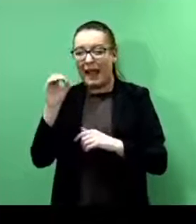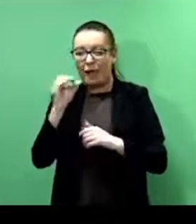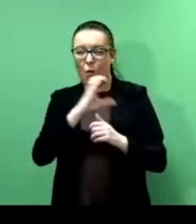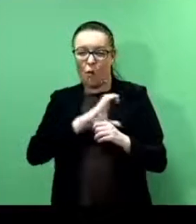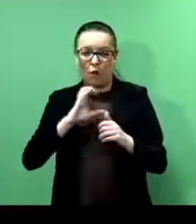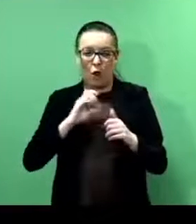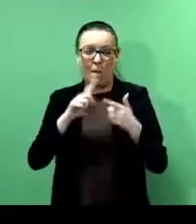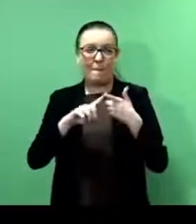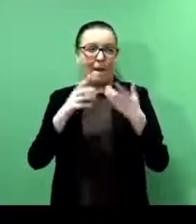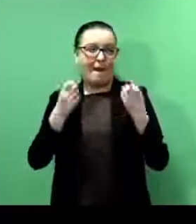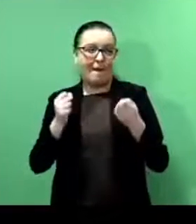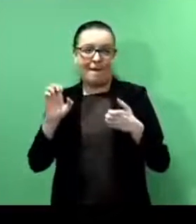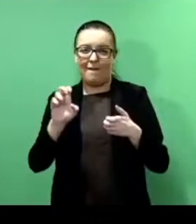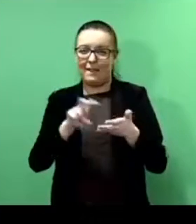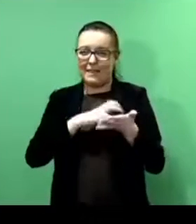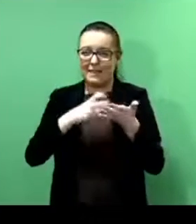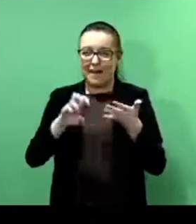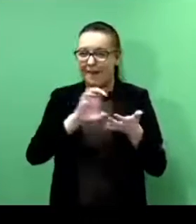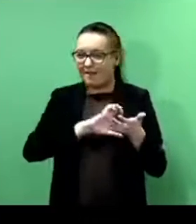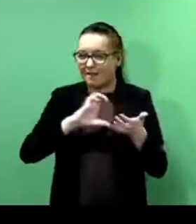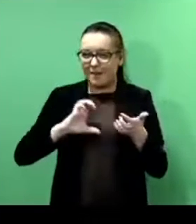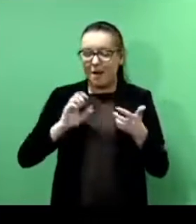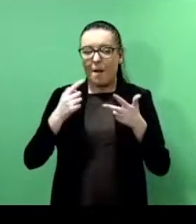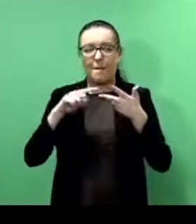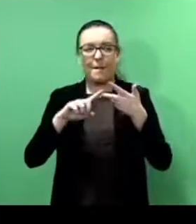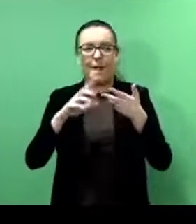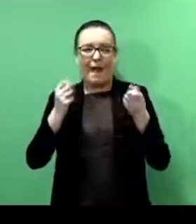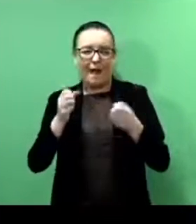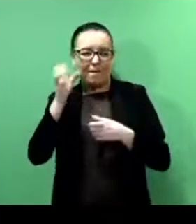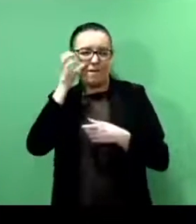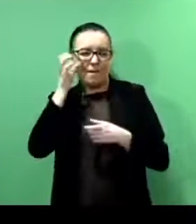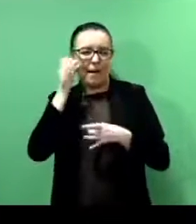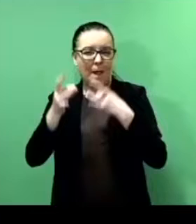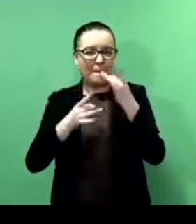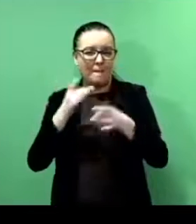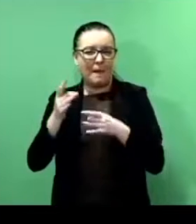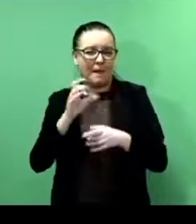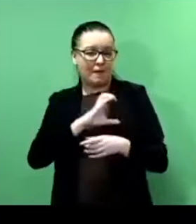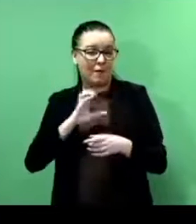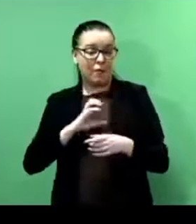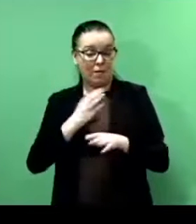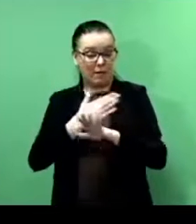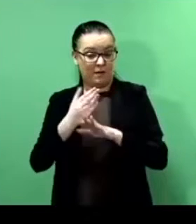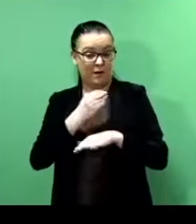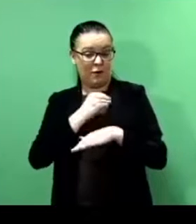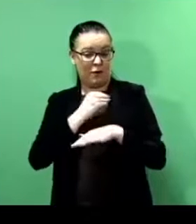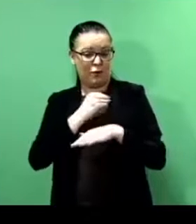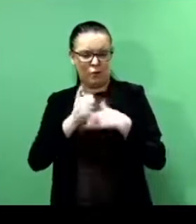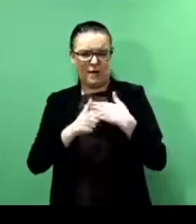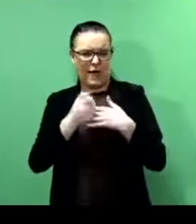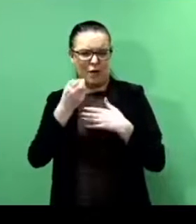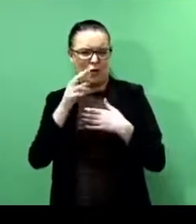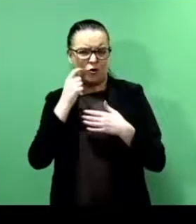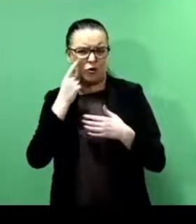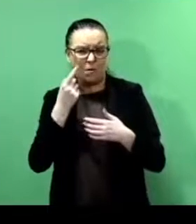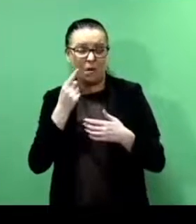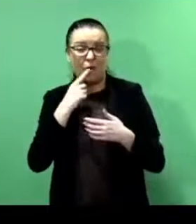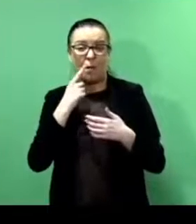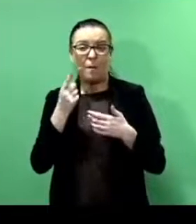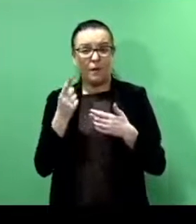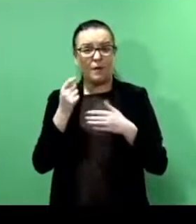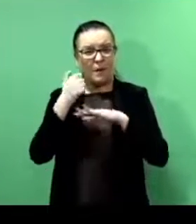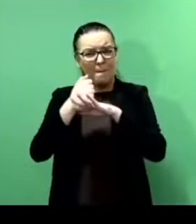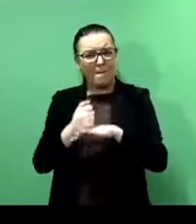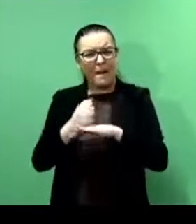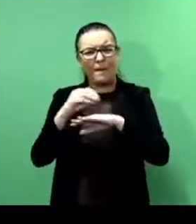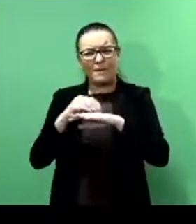have, we have a film making club starting today or tomorrow, I think it is. So again, just based on what the children want. Yeah.